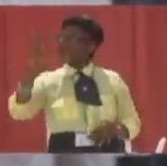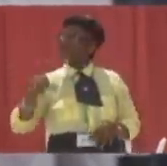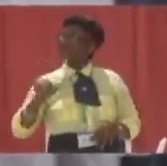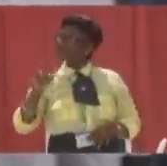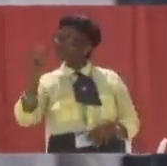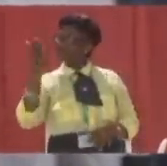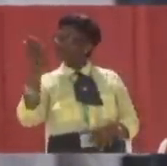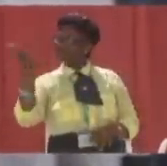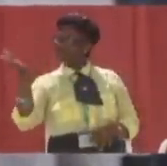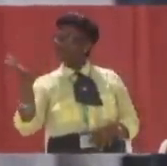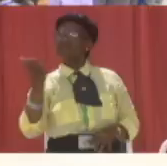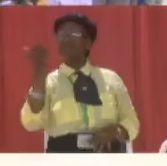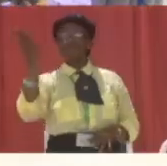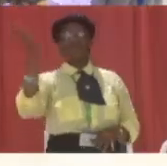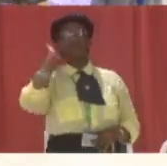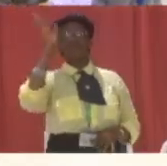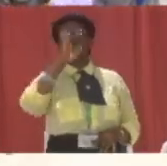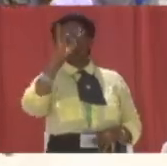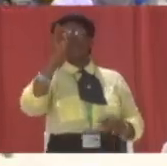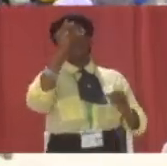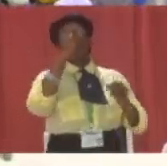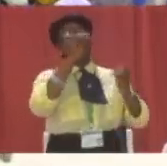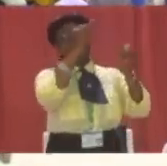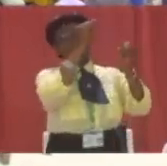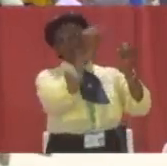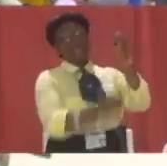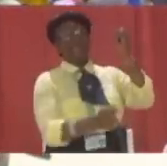there be an end tonight.